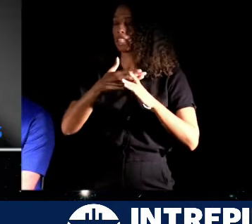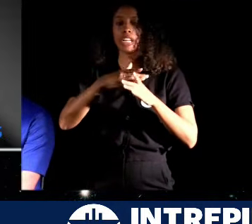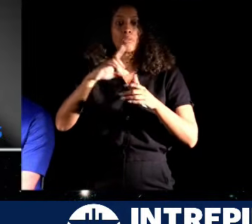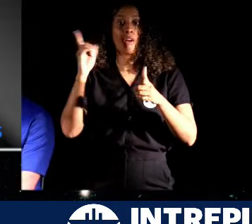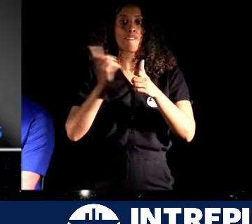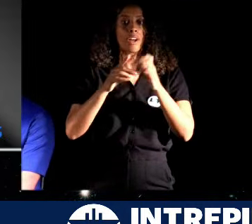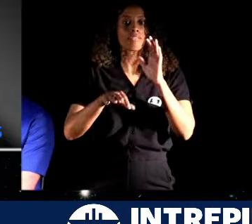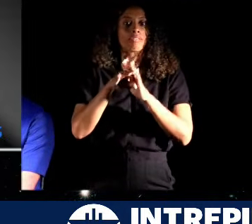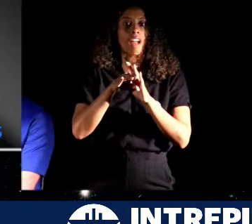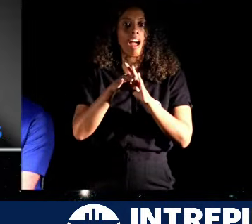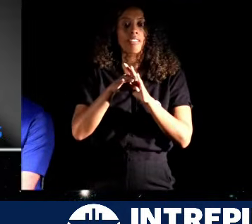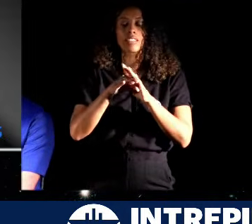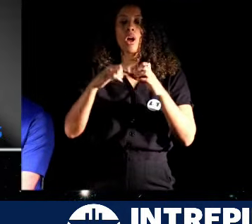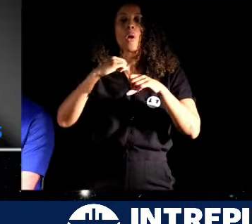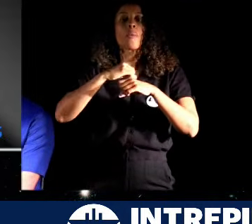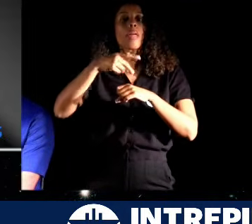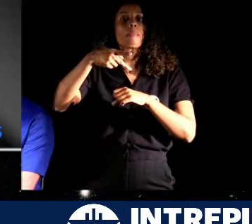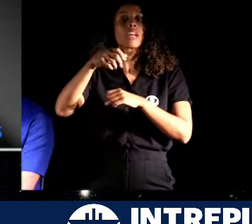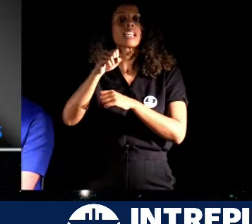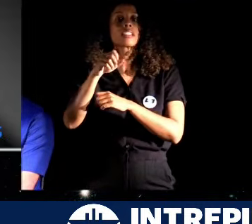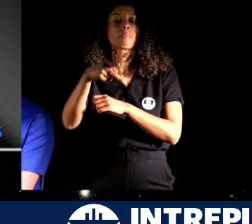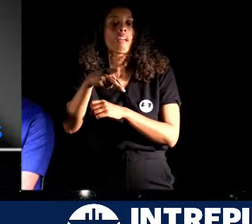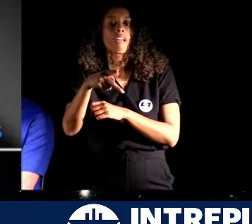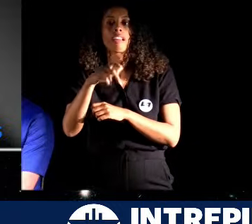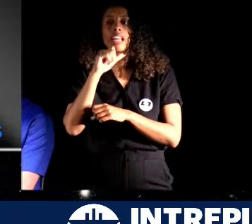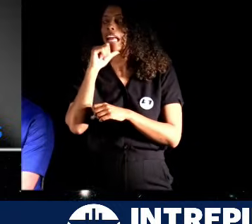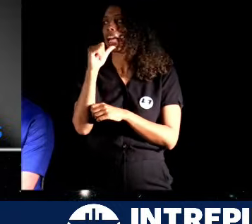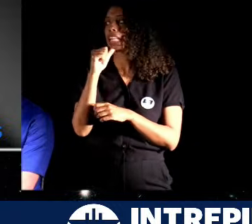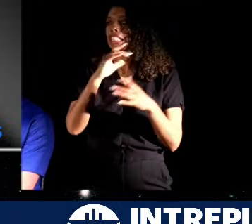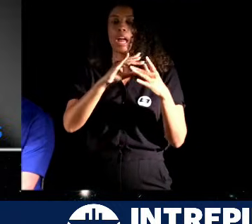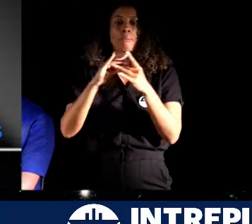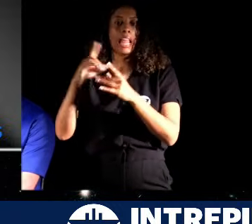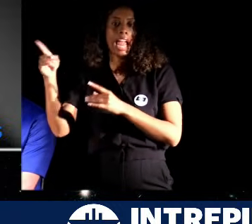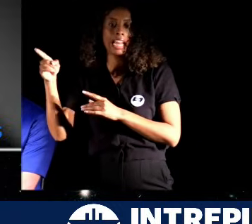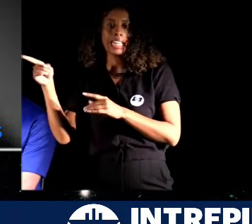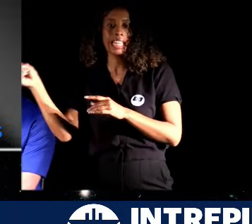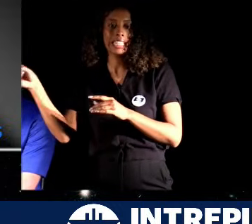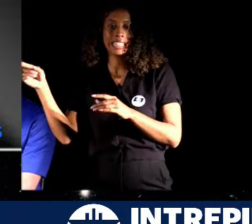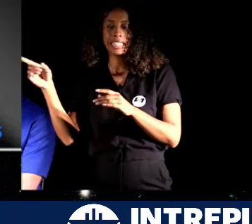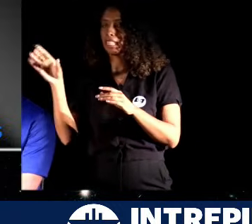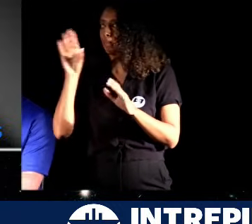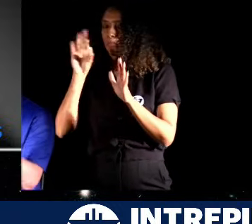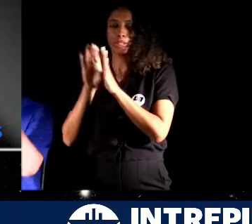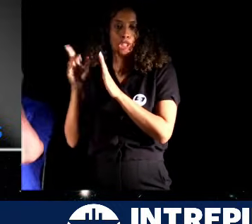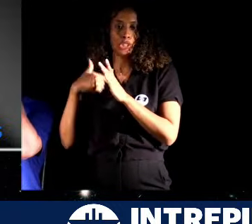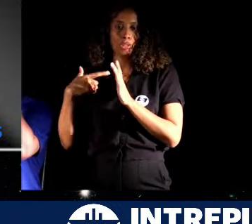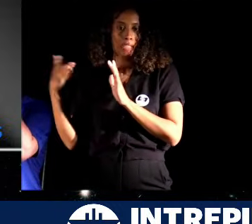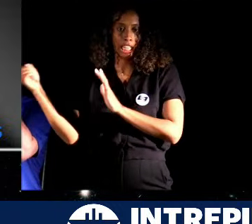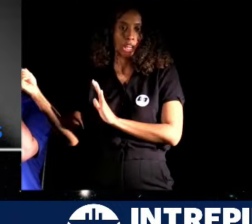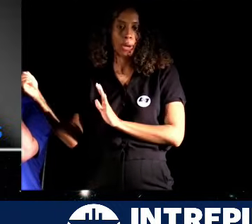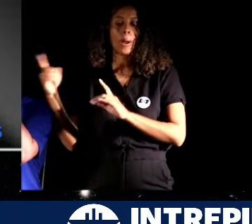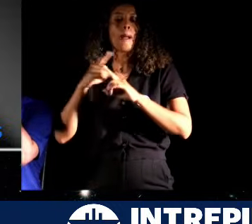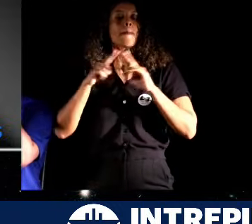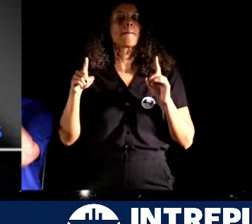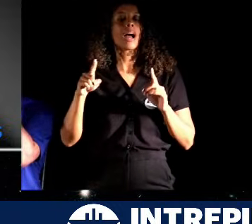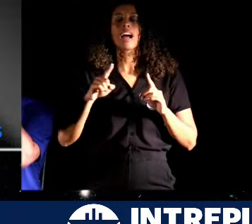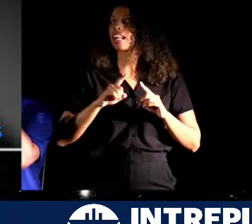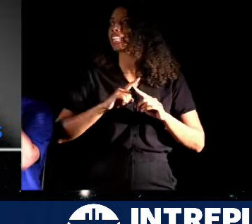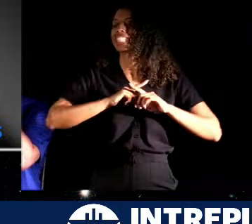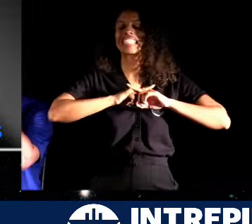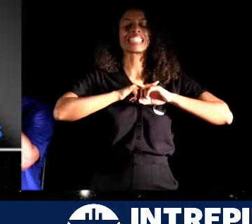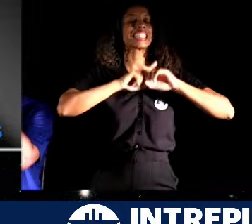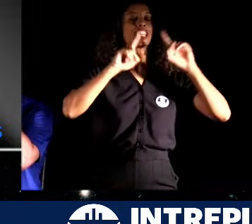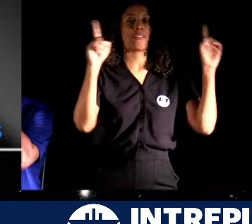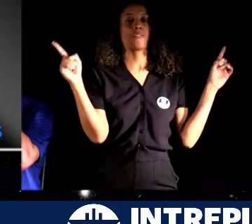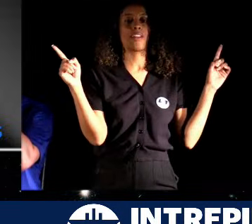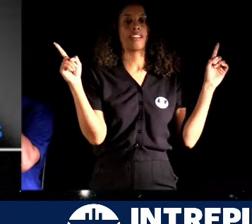discovery that we made with Parker Solar Probe. It has absolutely nothing to do with these three phenomena that I talked to you about. It's about something totally